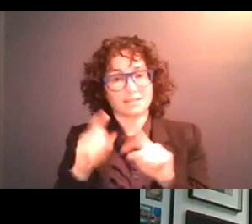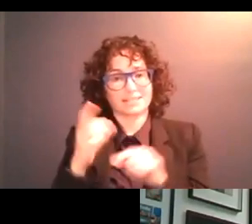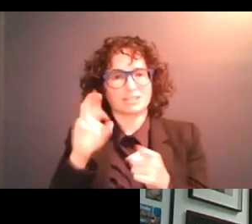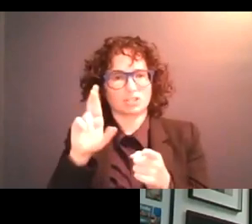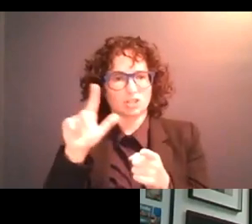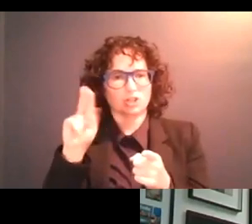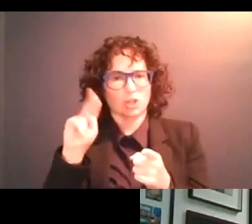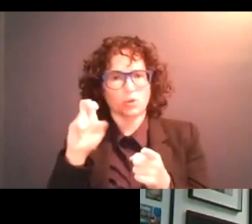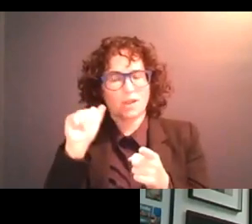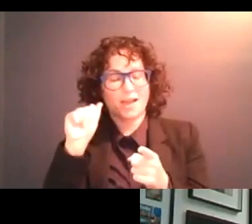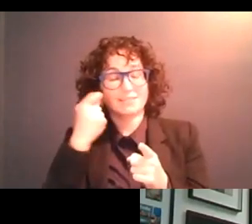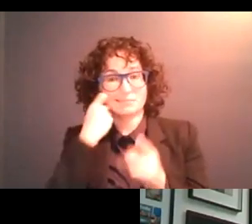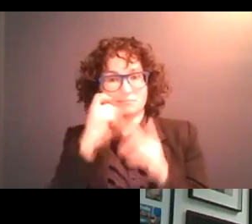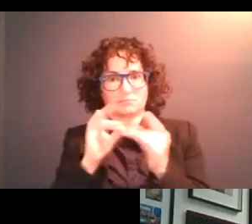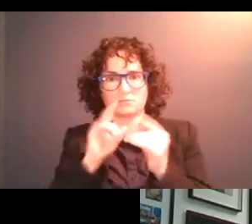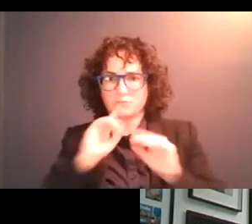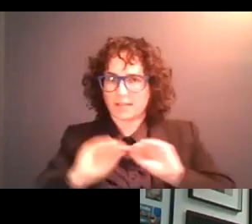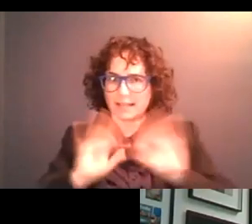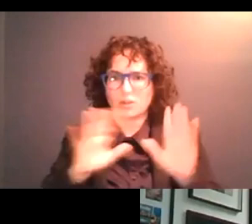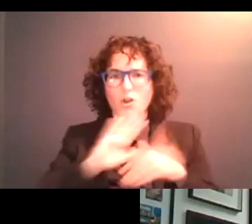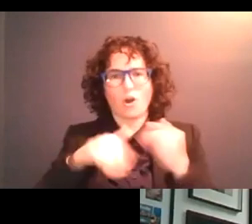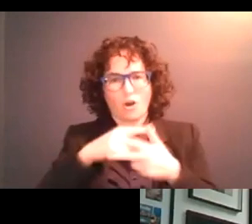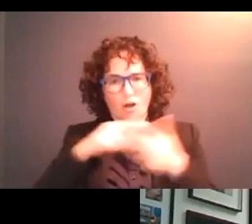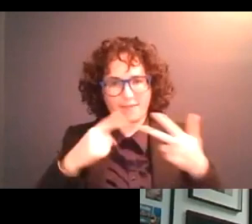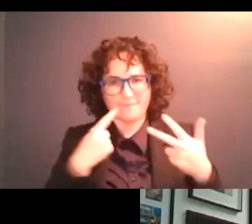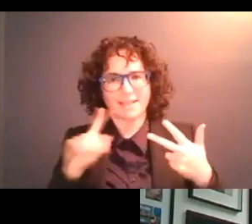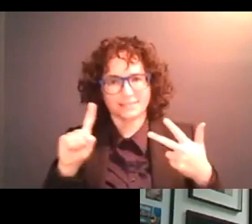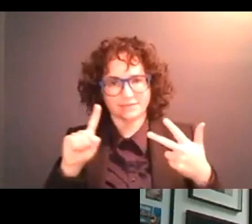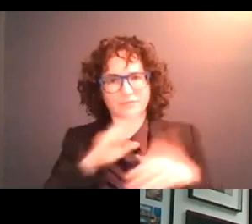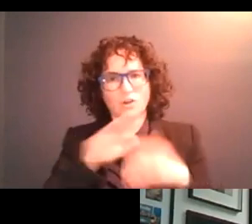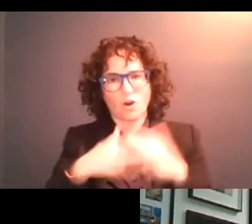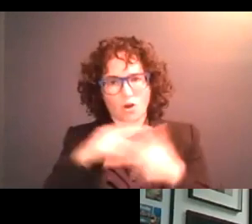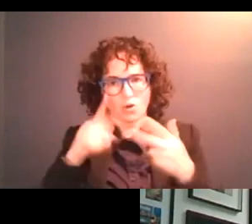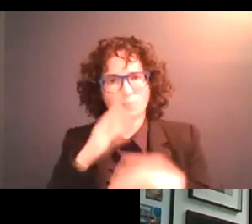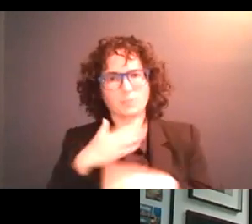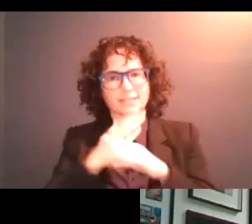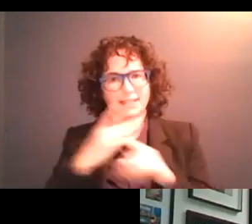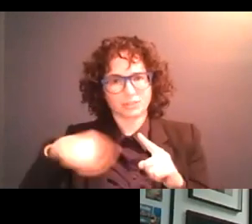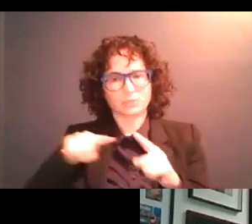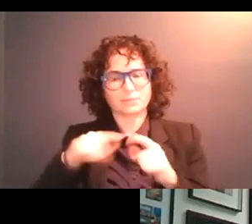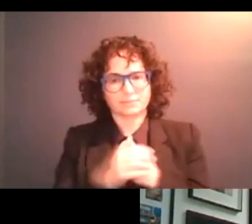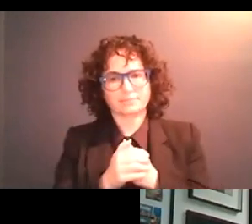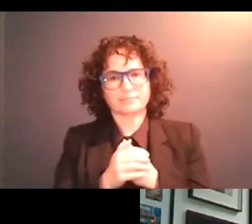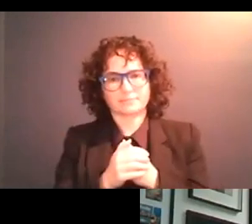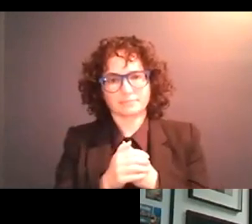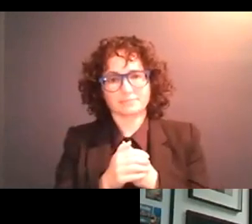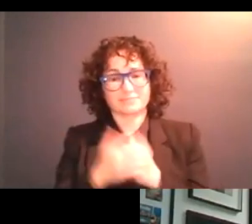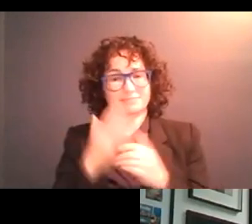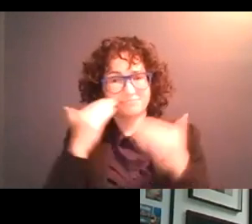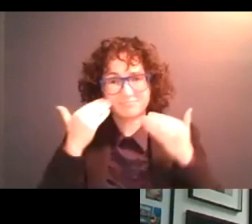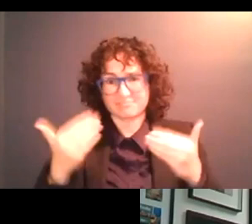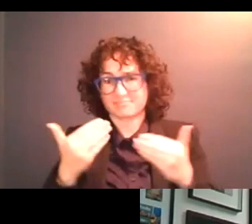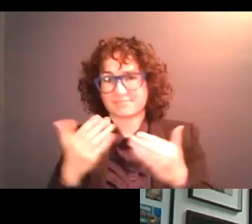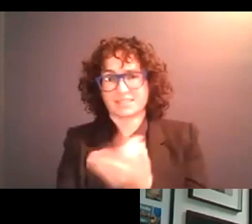very clear, all of these vaccines are effective and all of these vaccines will protect you. And take your shot to